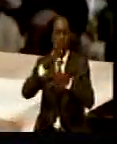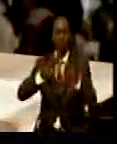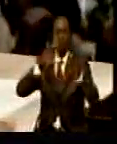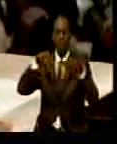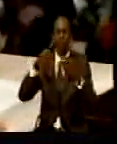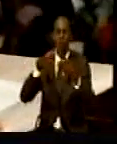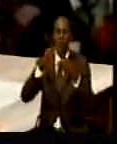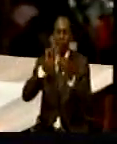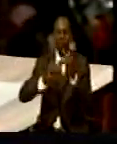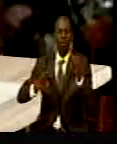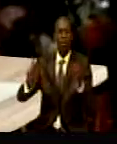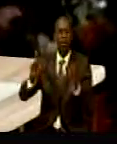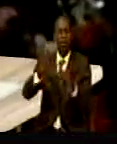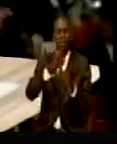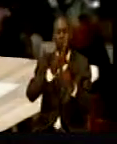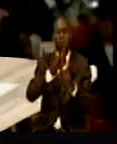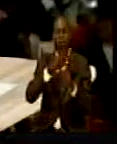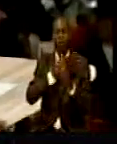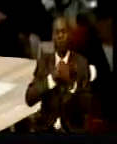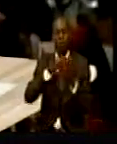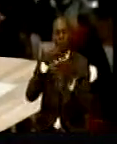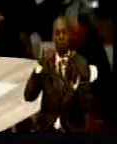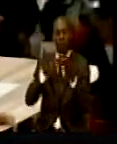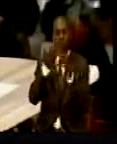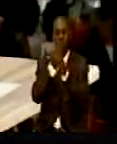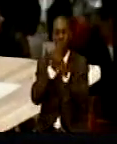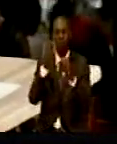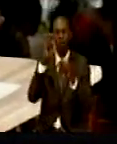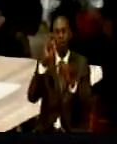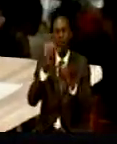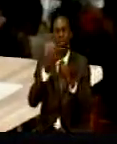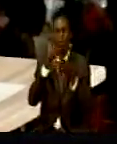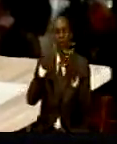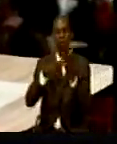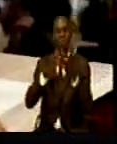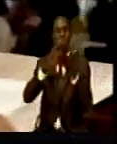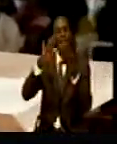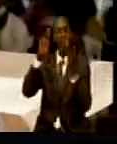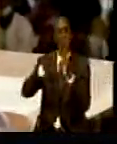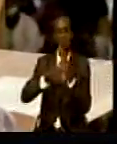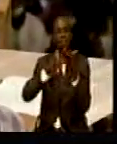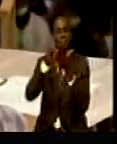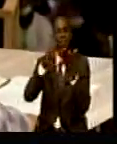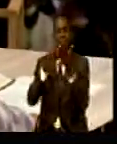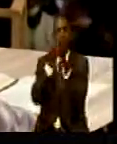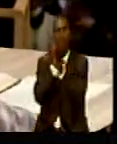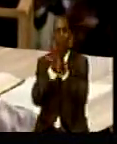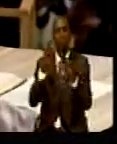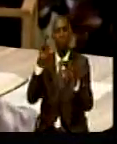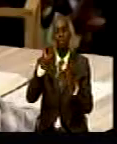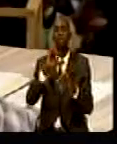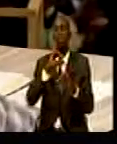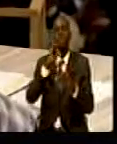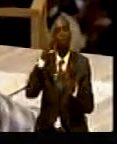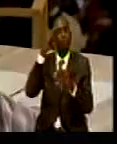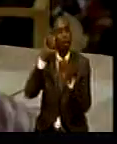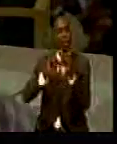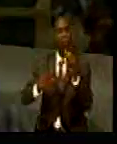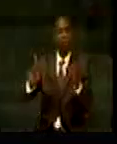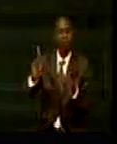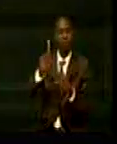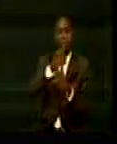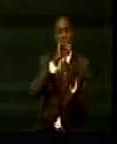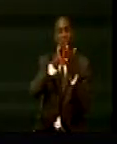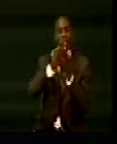everyone. And this salvation, this forgiveness, this redemption is for everyone that calls upon the